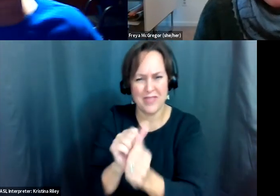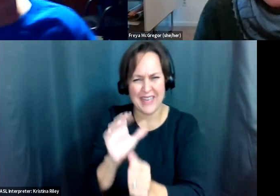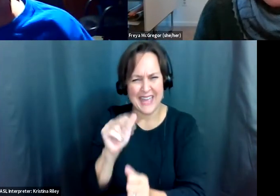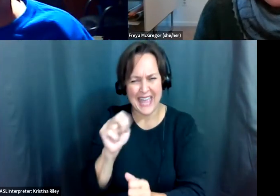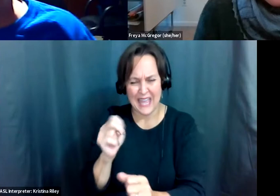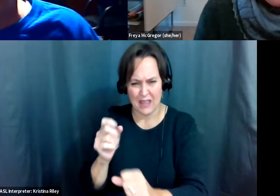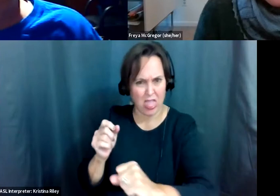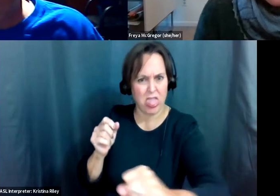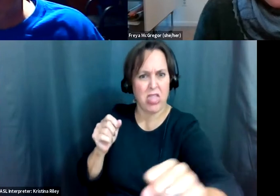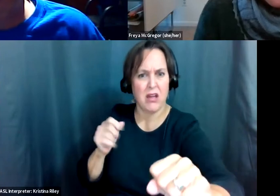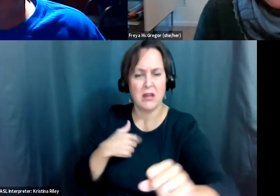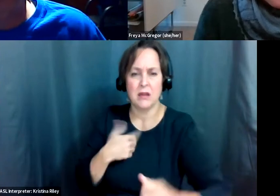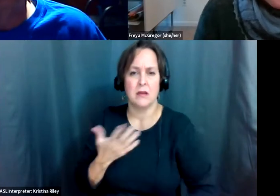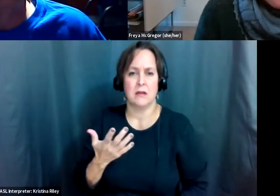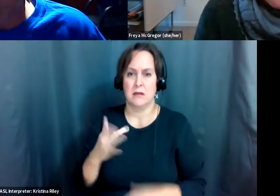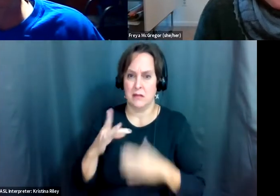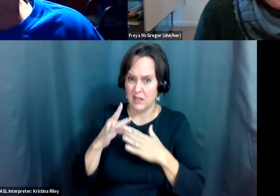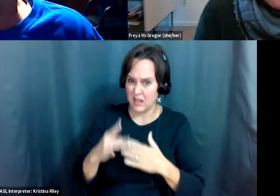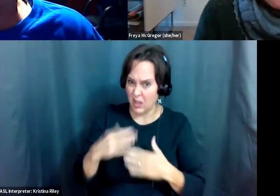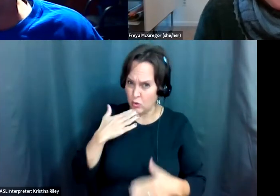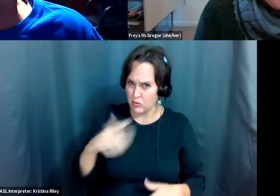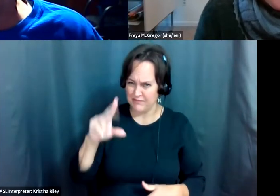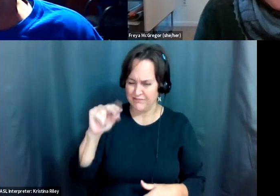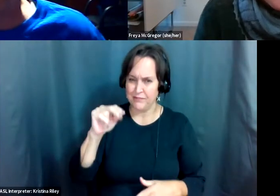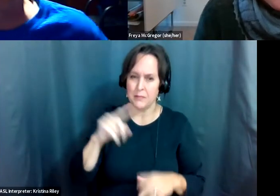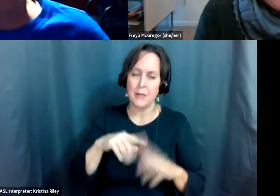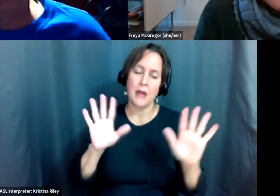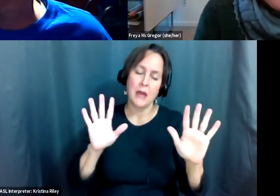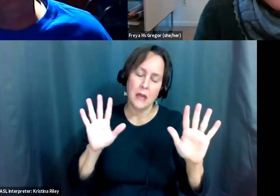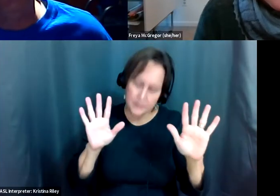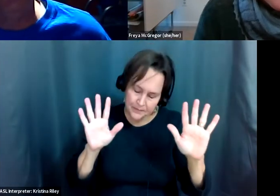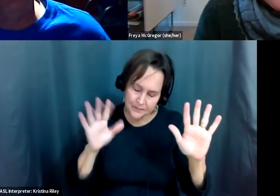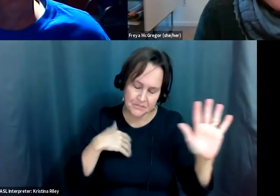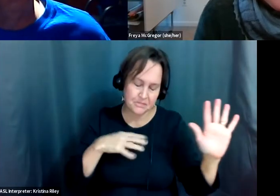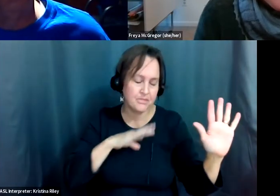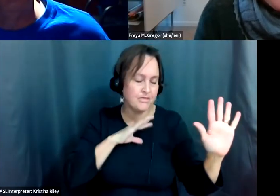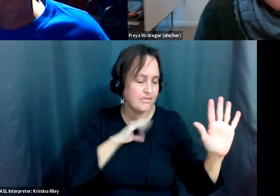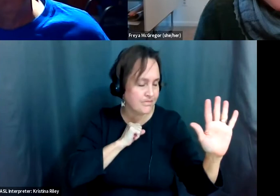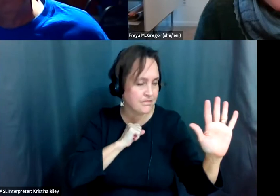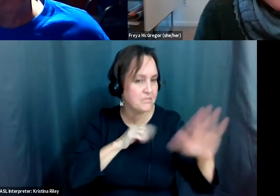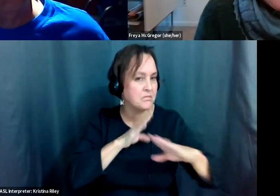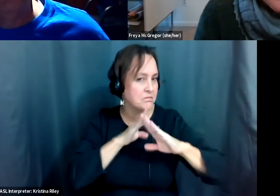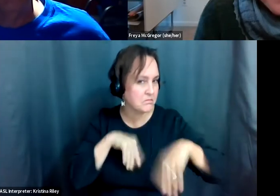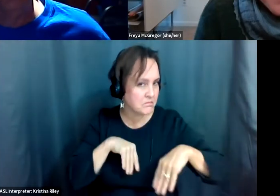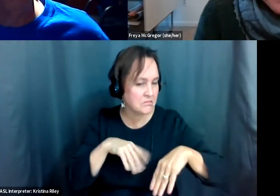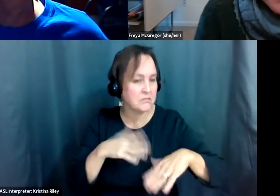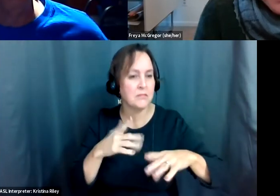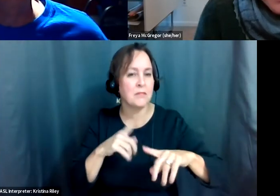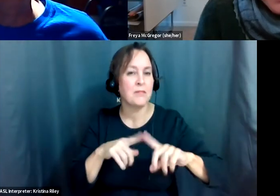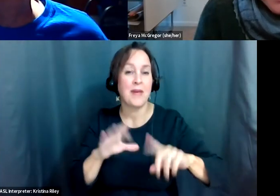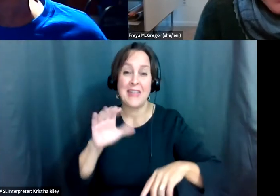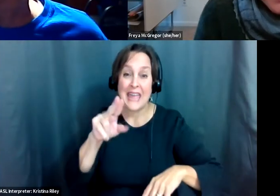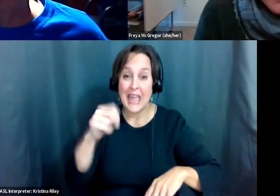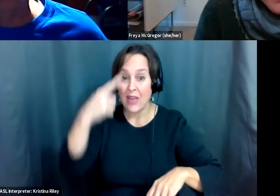to guide me, but I didn't, I chose not to, not to say anything. But that's not what the